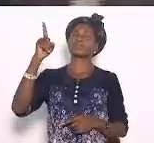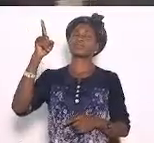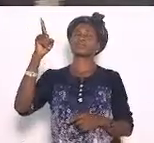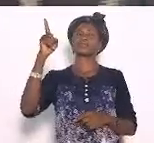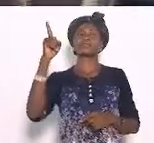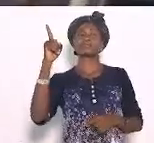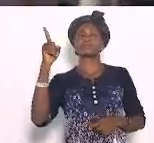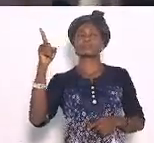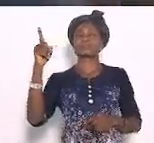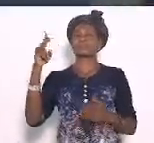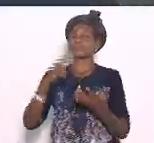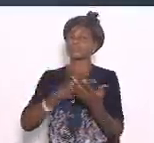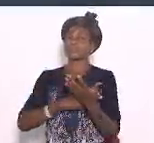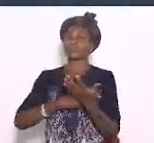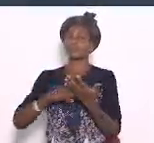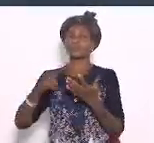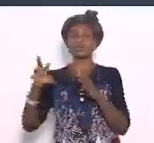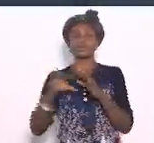Jesus